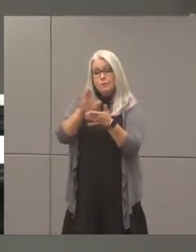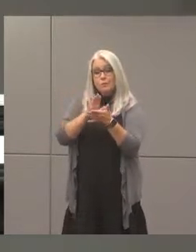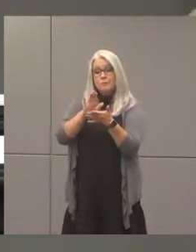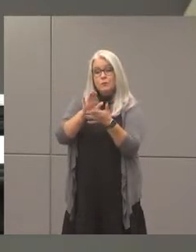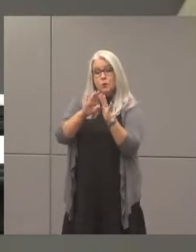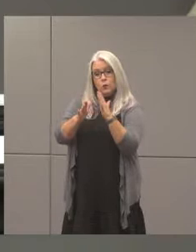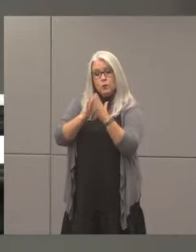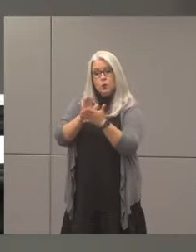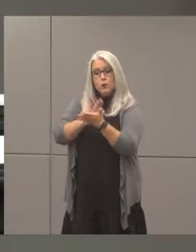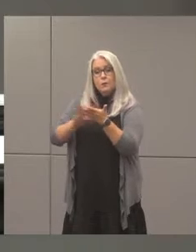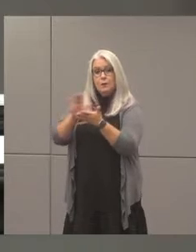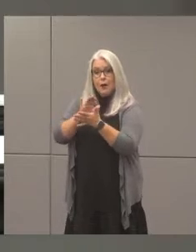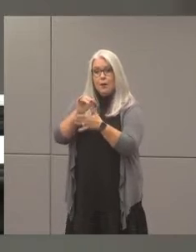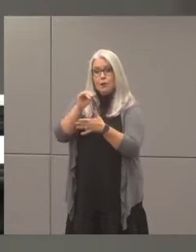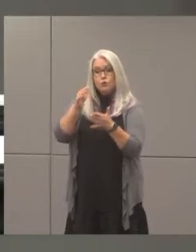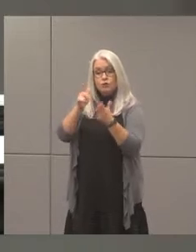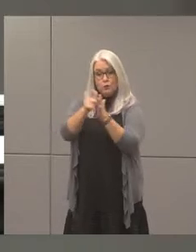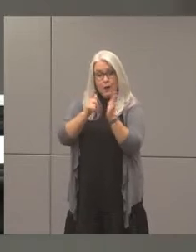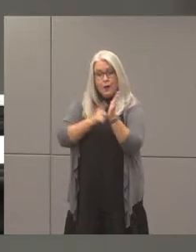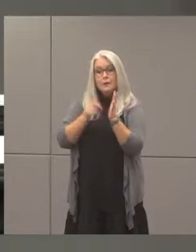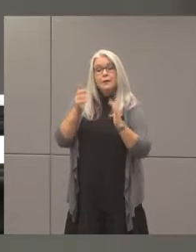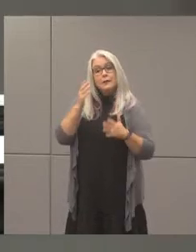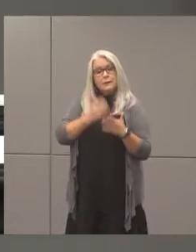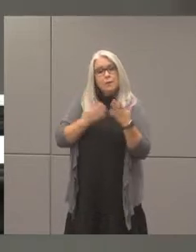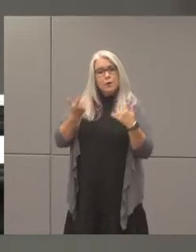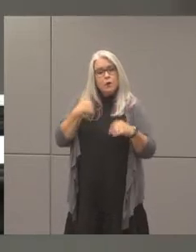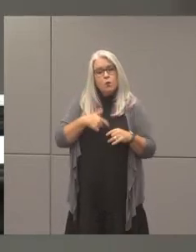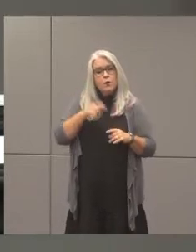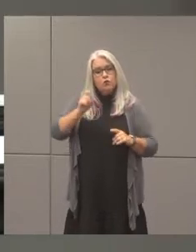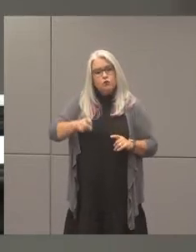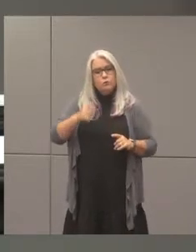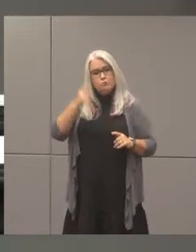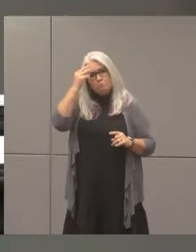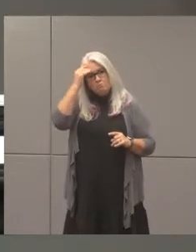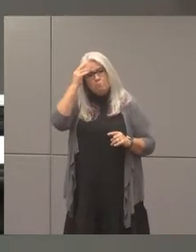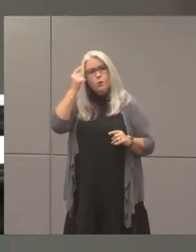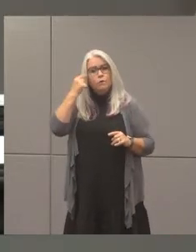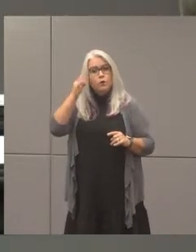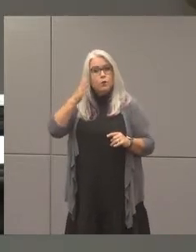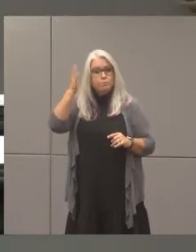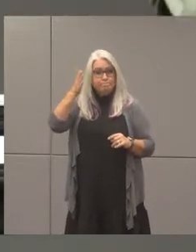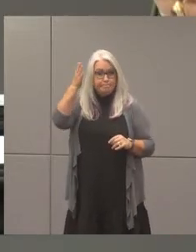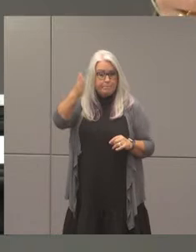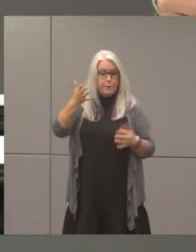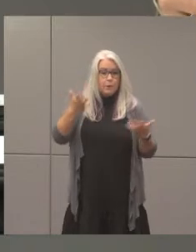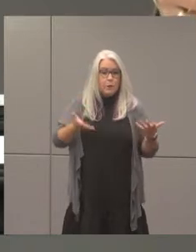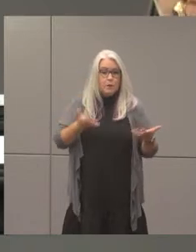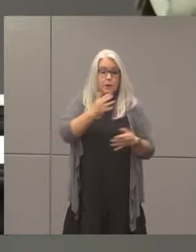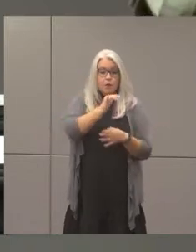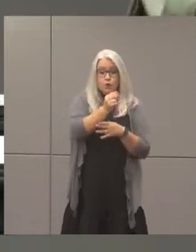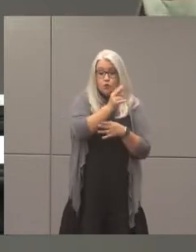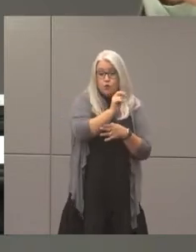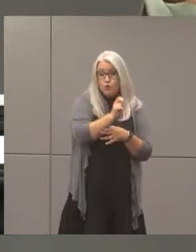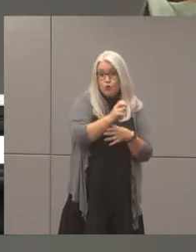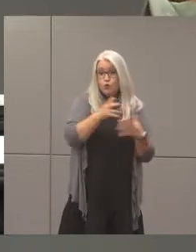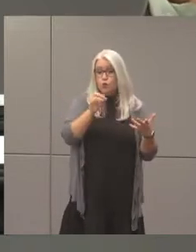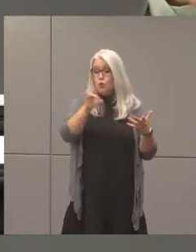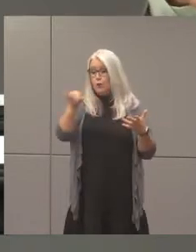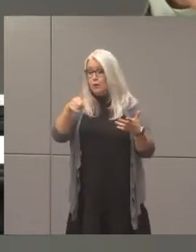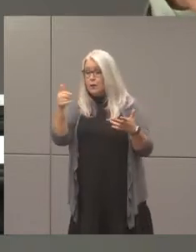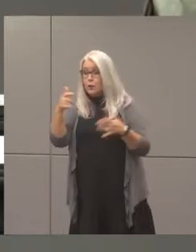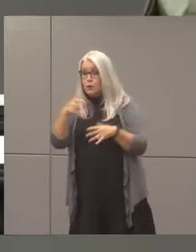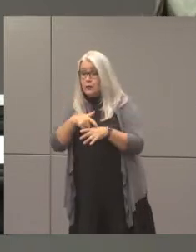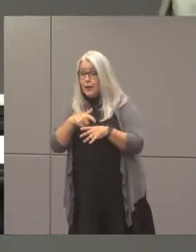and it's something that we need to look at for the future. Whether it's done in June or at another